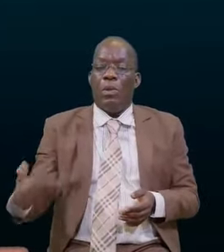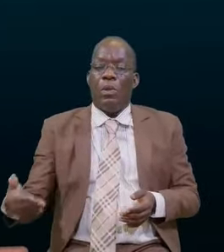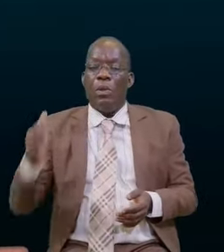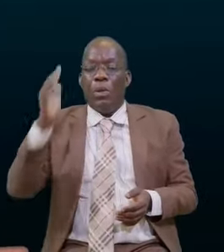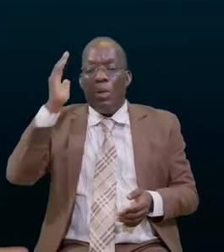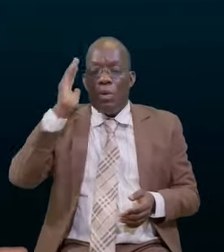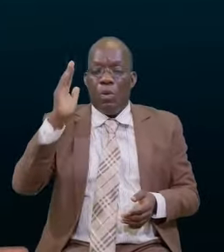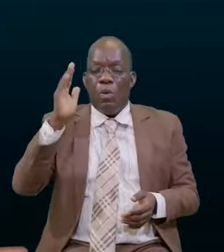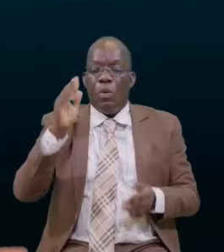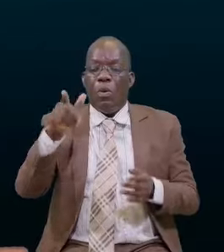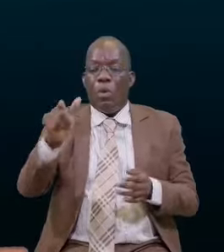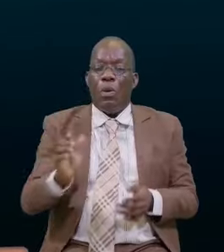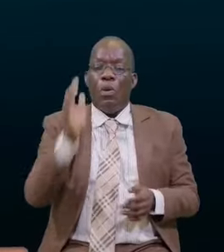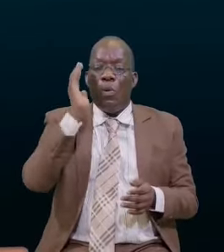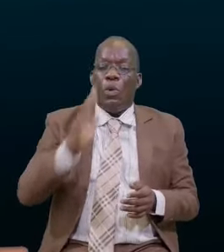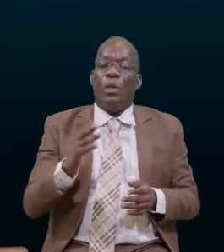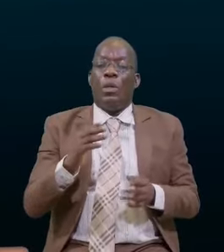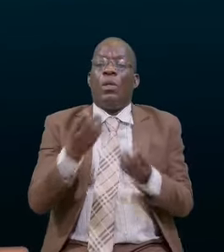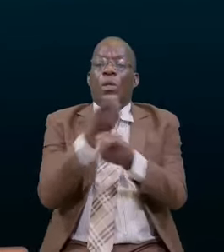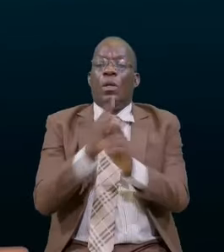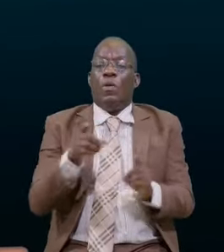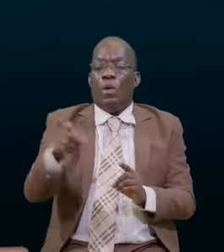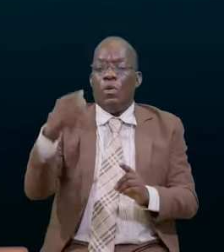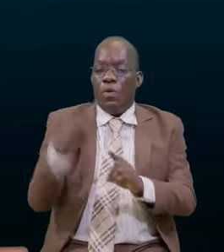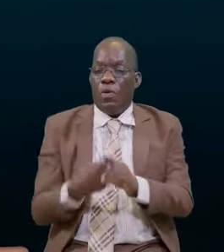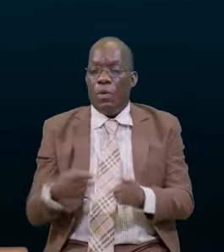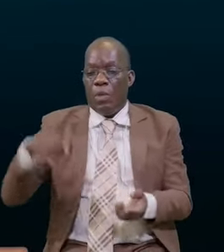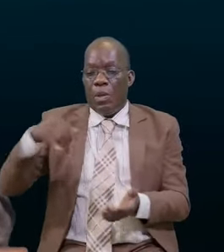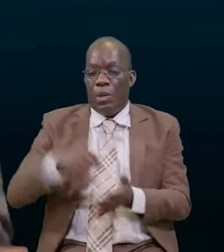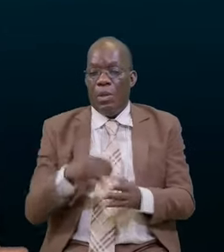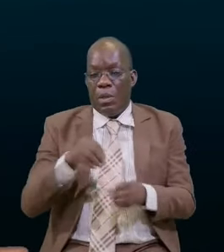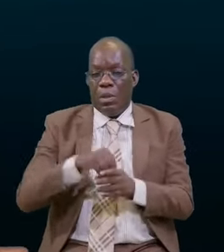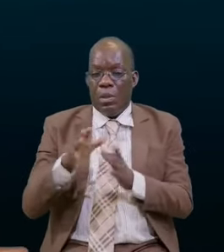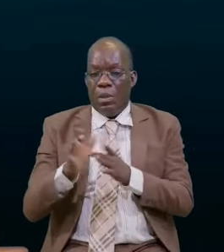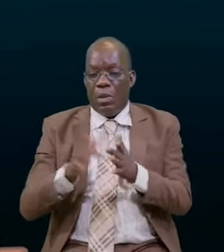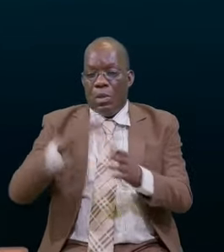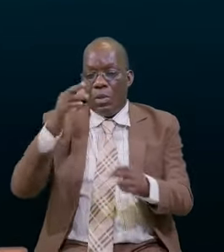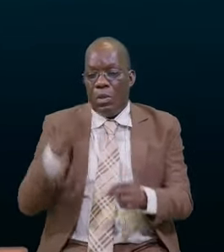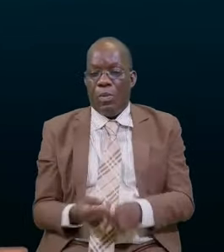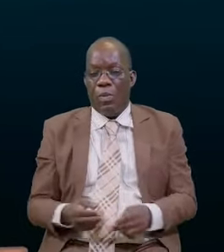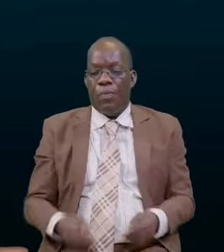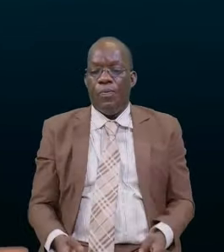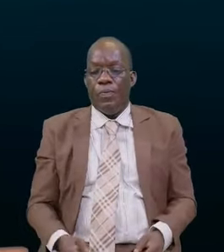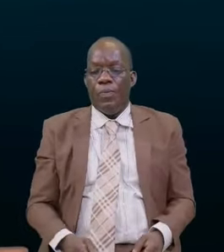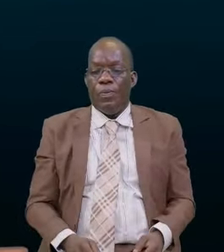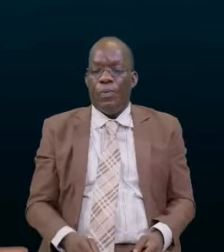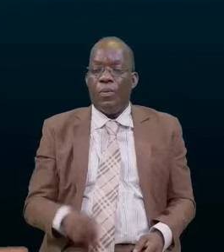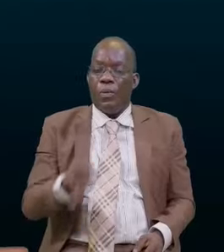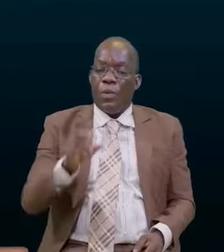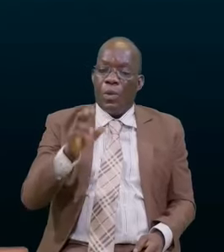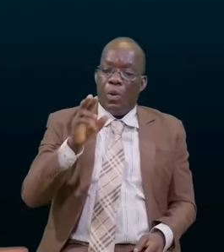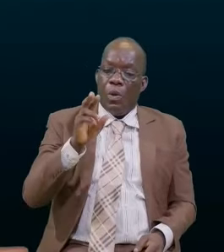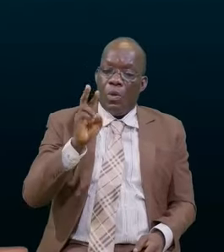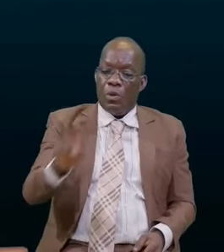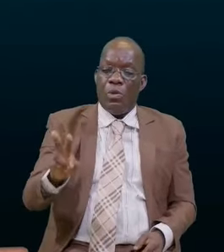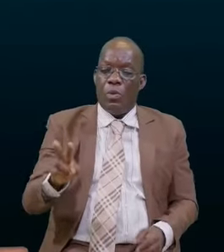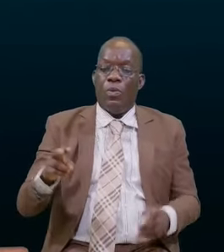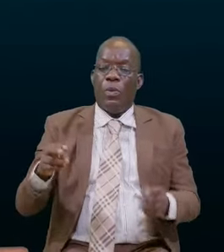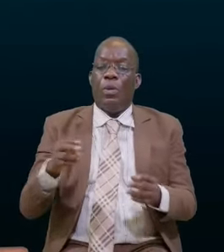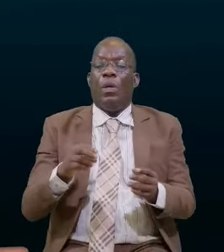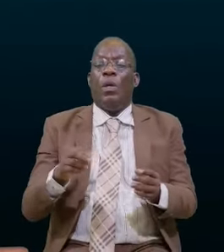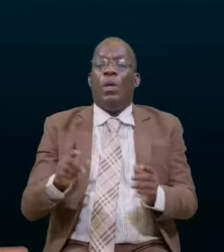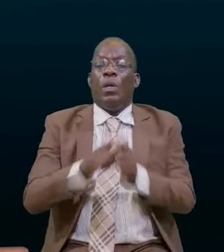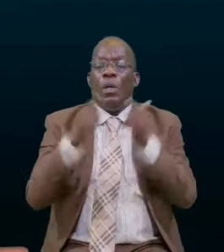from every appearance of these little little foxes we are going to Second Point devastating potentials of the evil